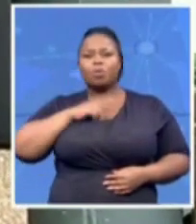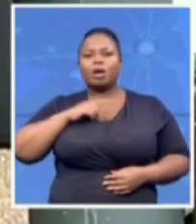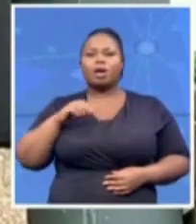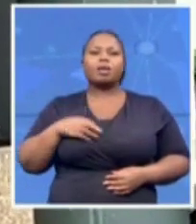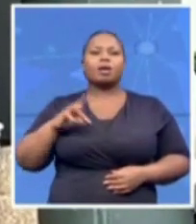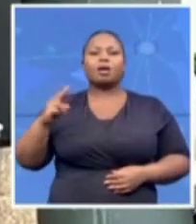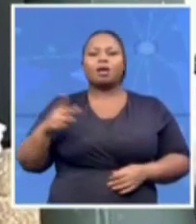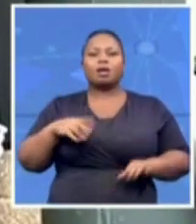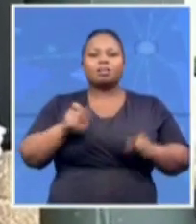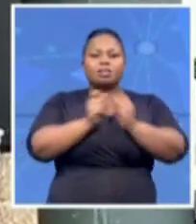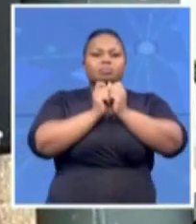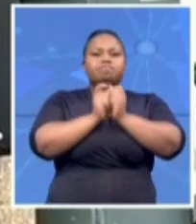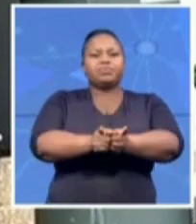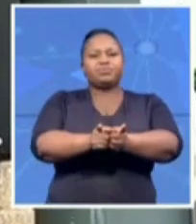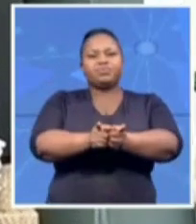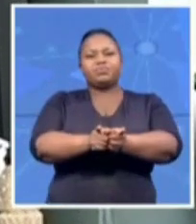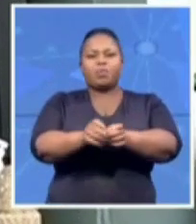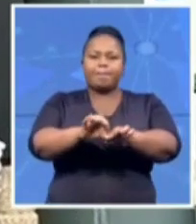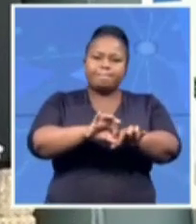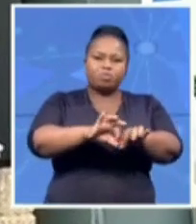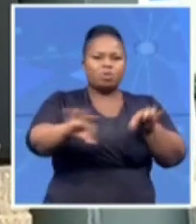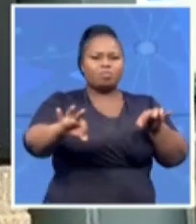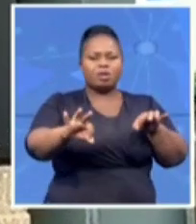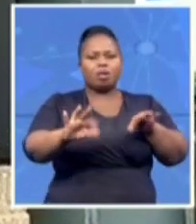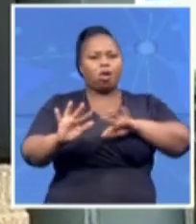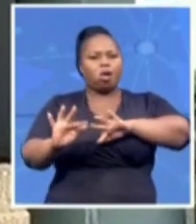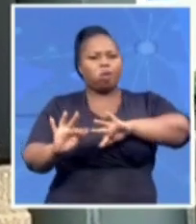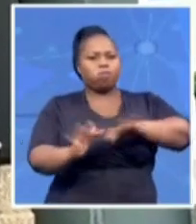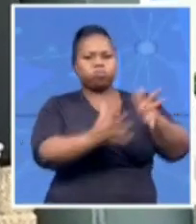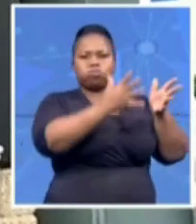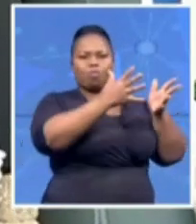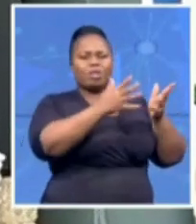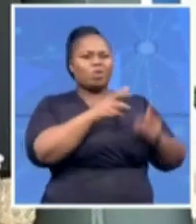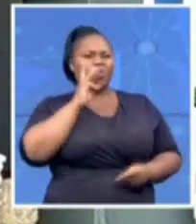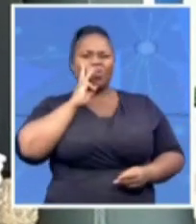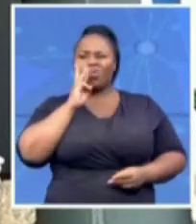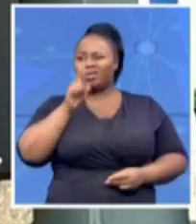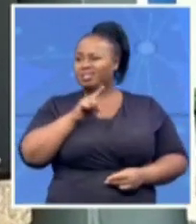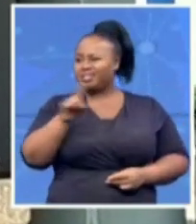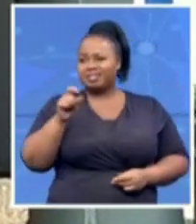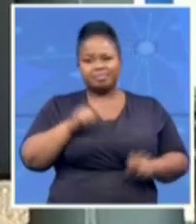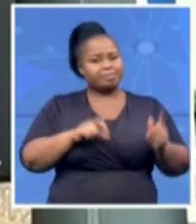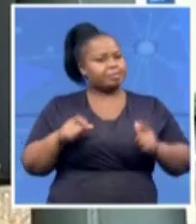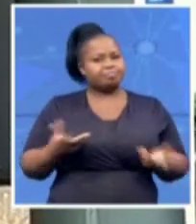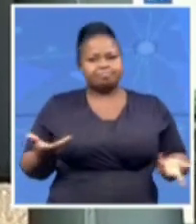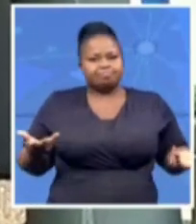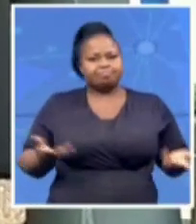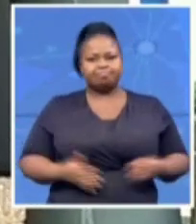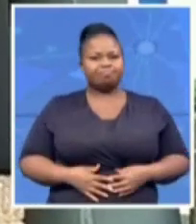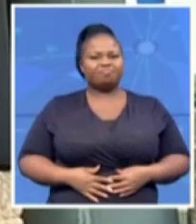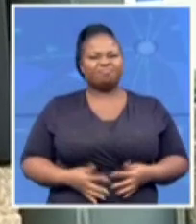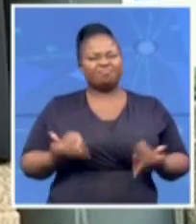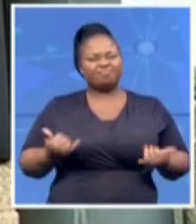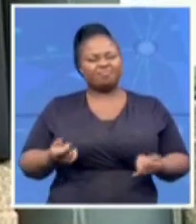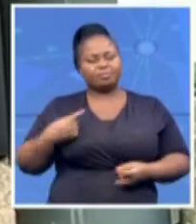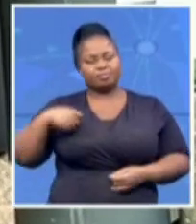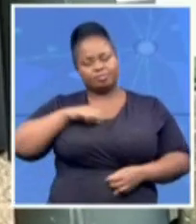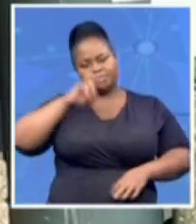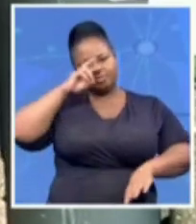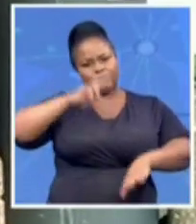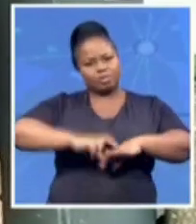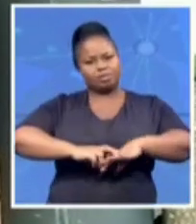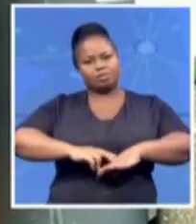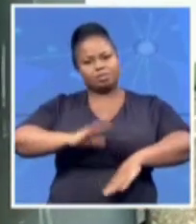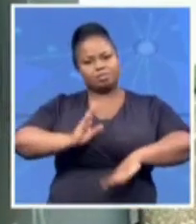there is no water. There is no water for these people. And we need also a lot of to give them support in terms of